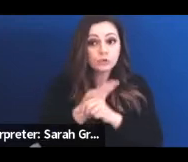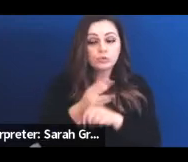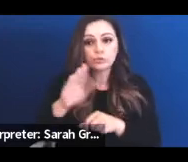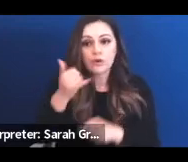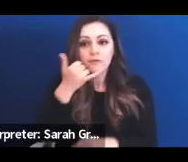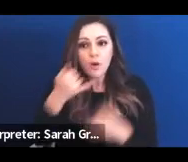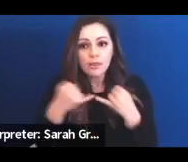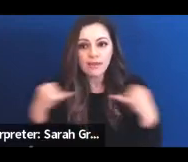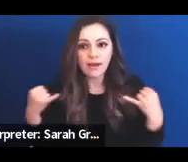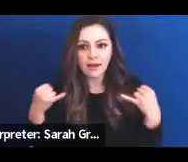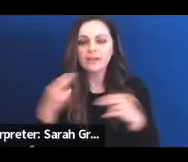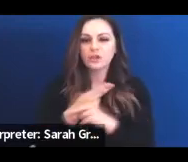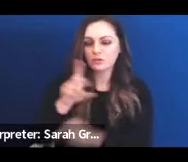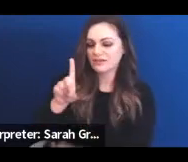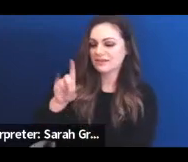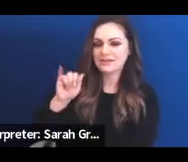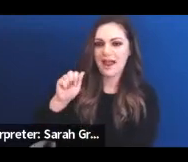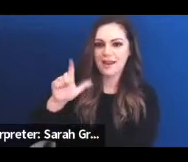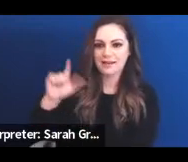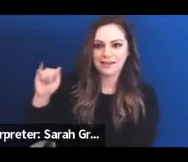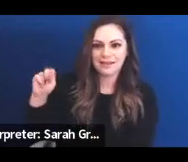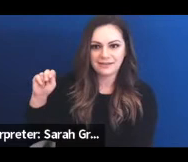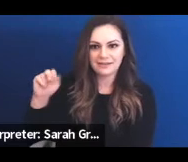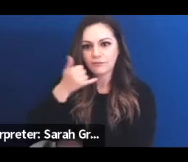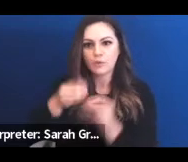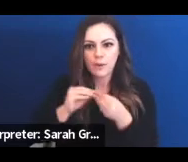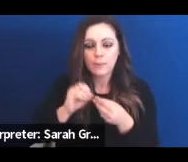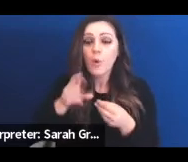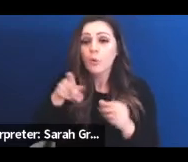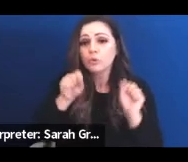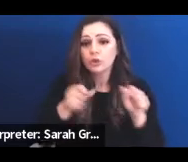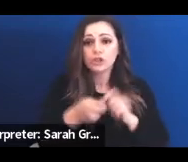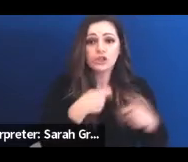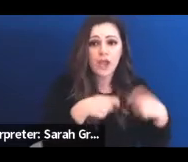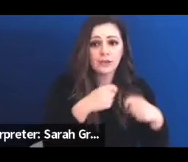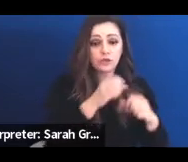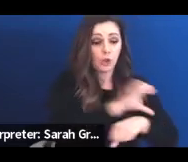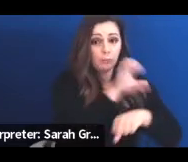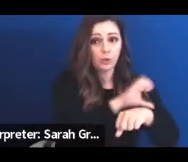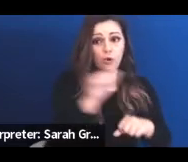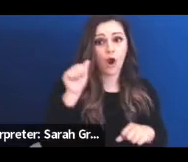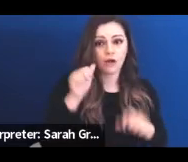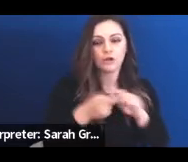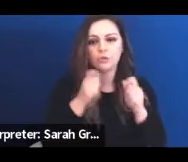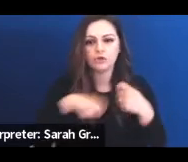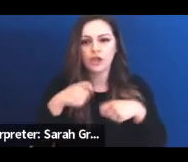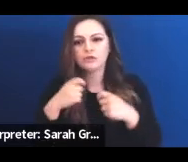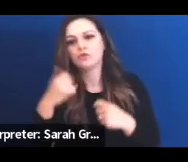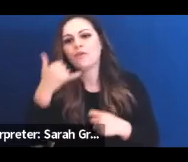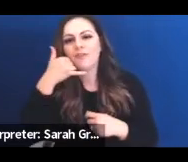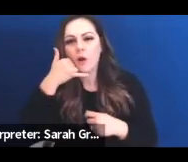the dial-in number, or you can switch from computer audio to phone audio by selecting the